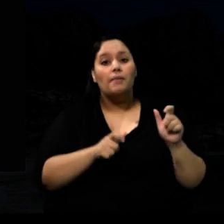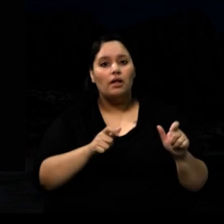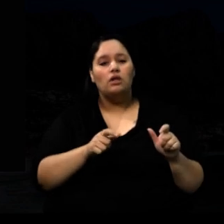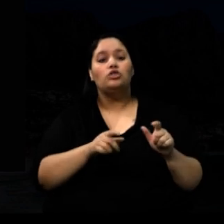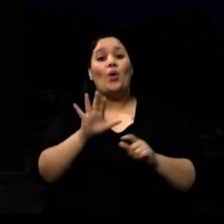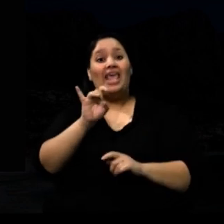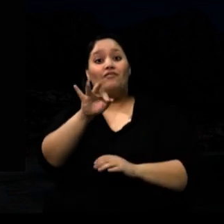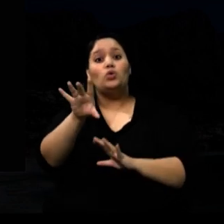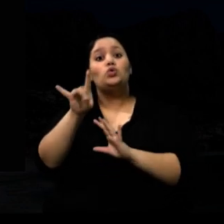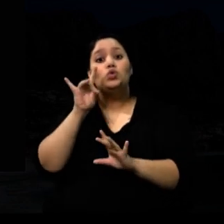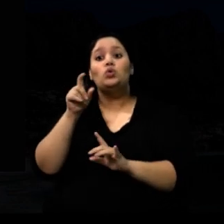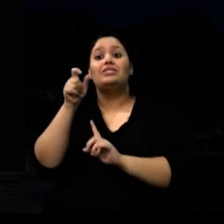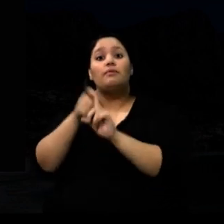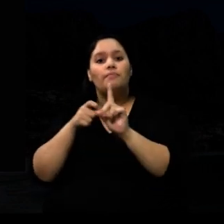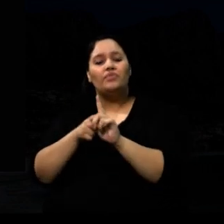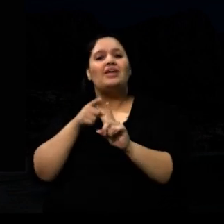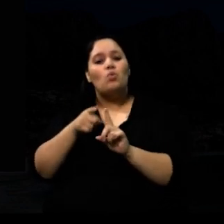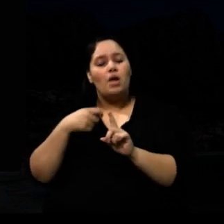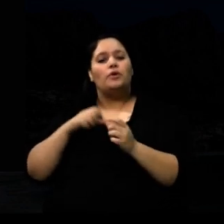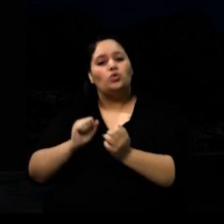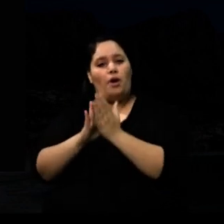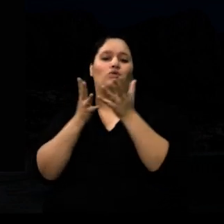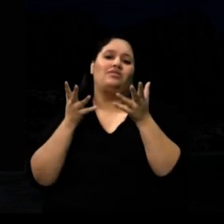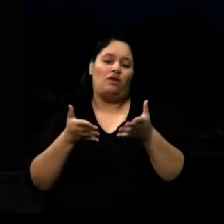company. And I think that is the way for us to go.